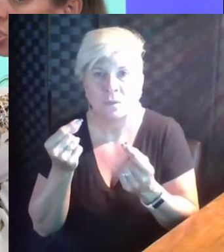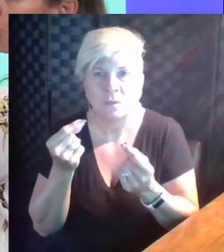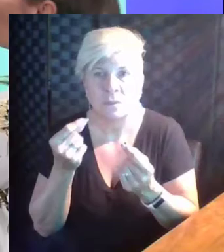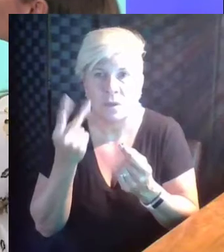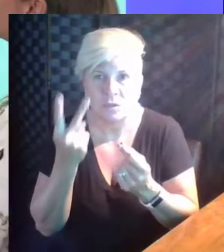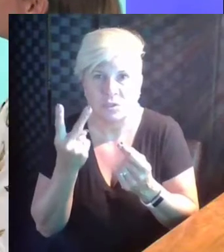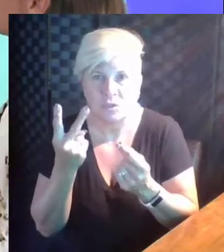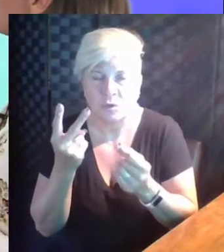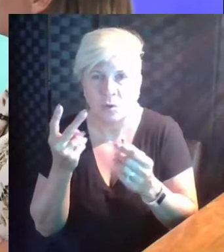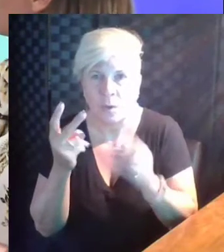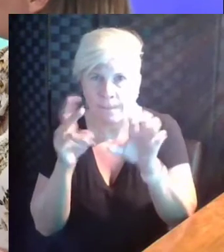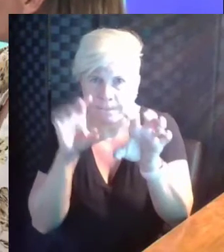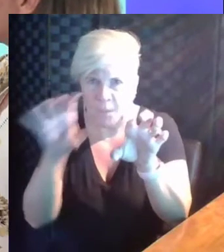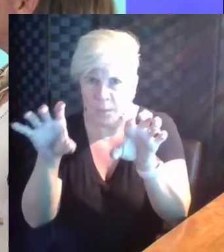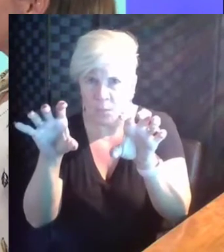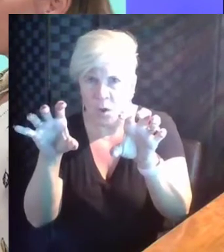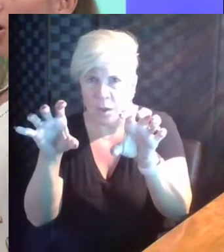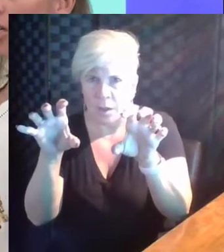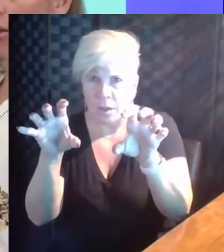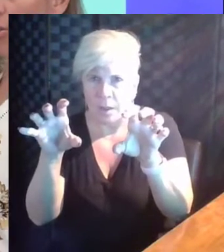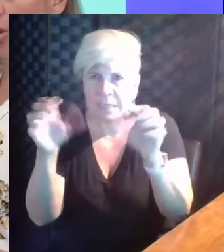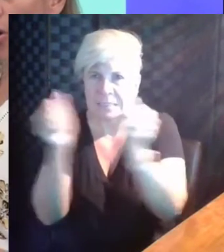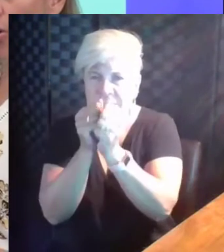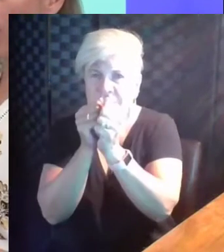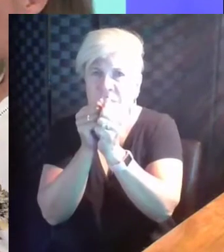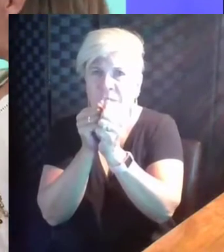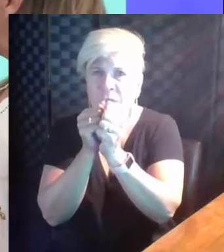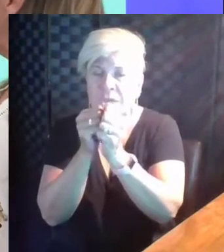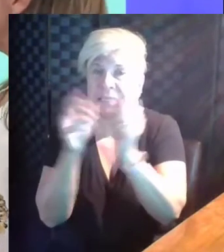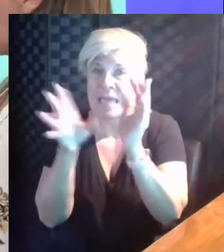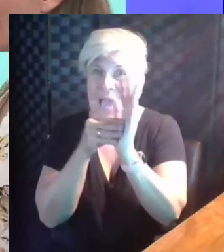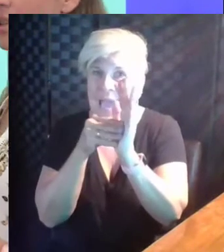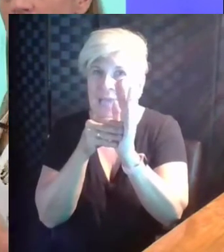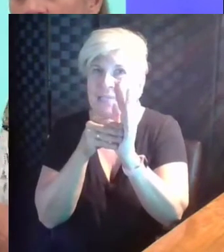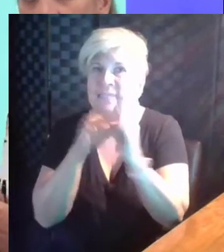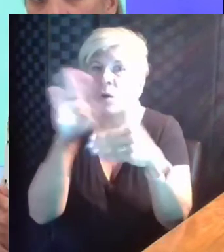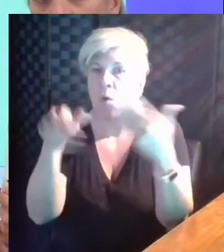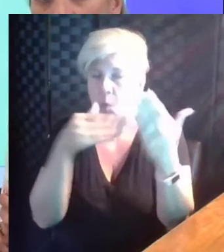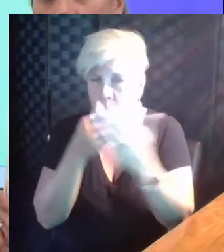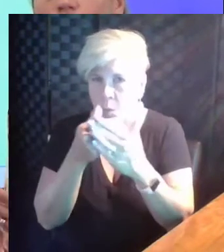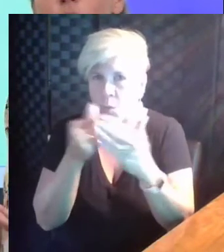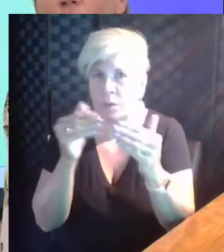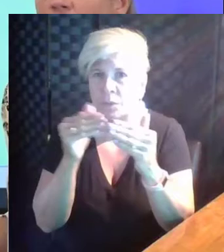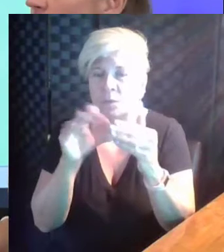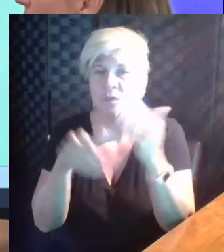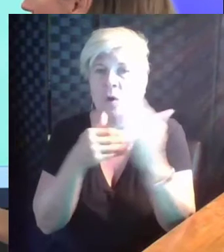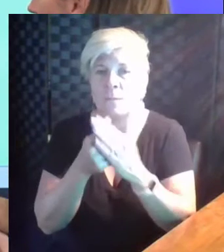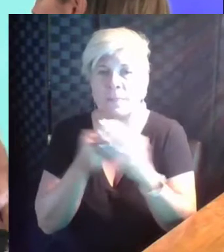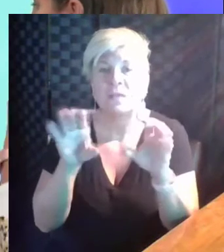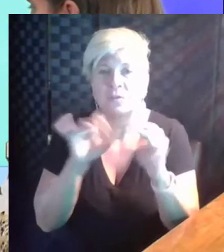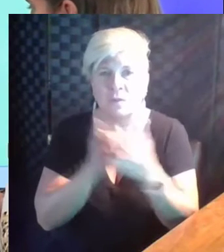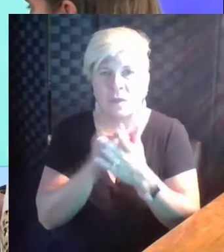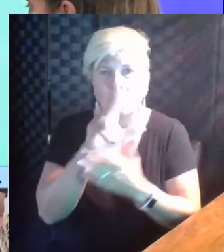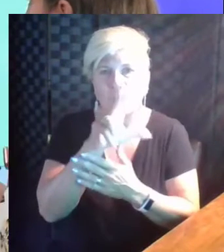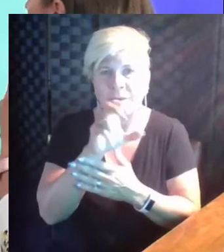take those two parts, because remember, part plus part equals whole, and I need to add them together. So let's do